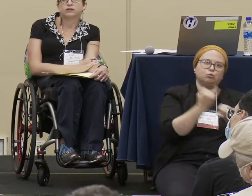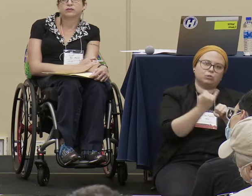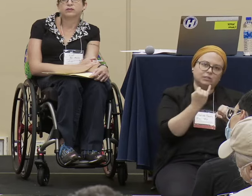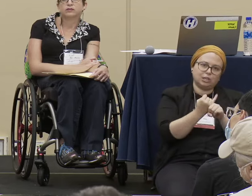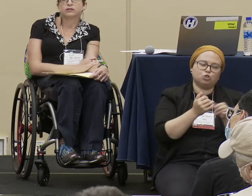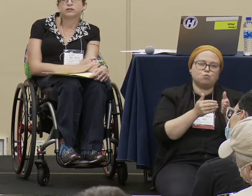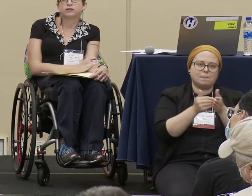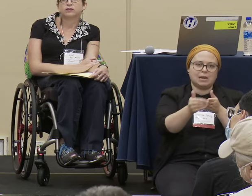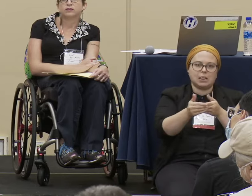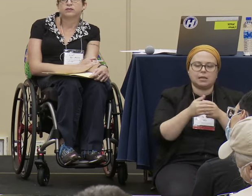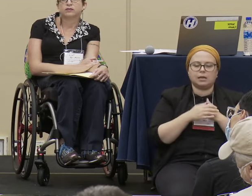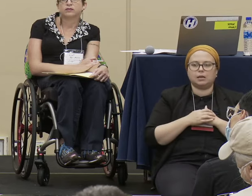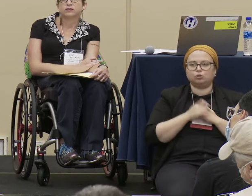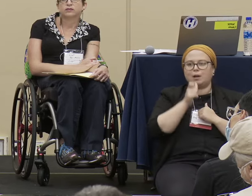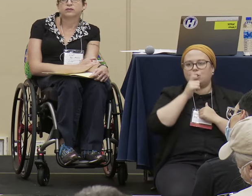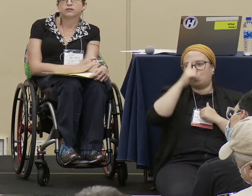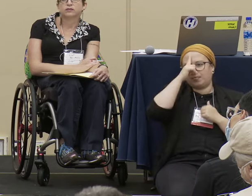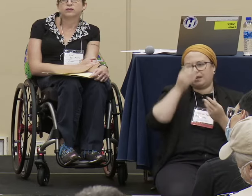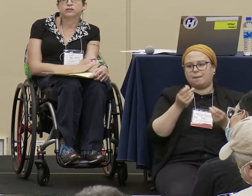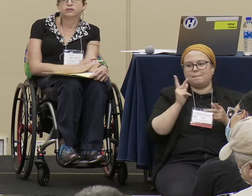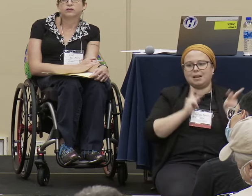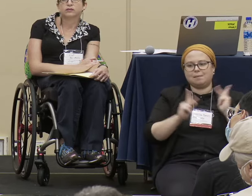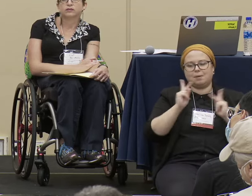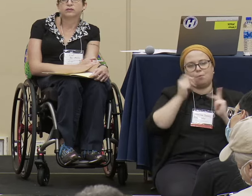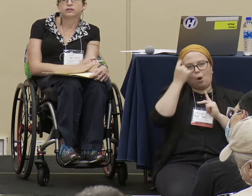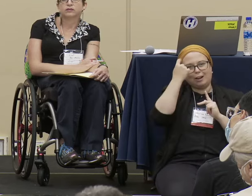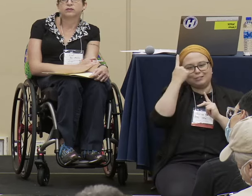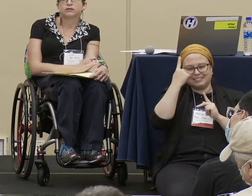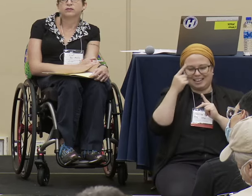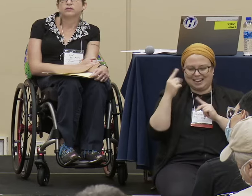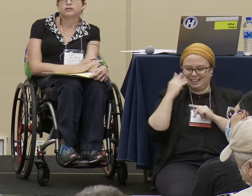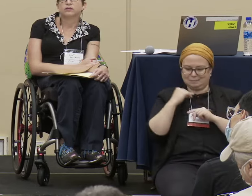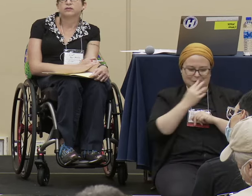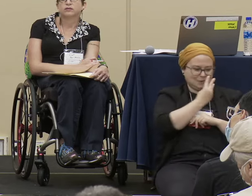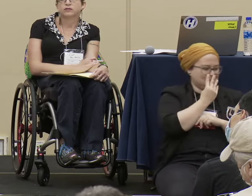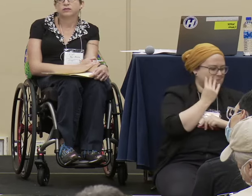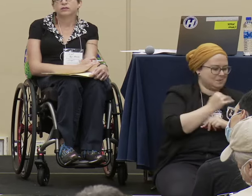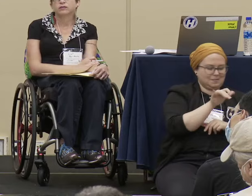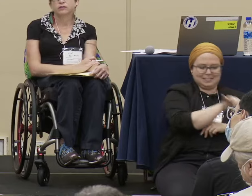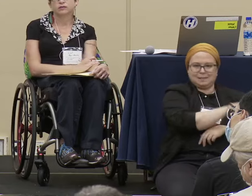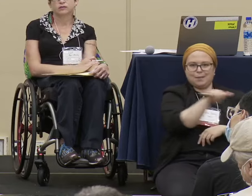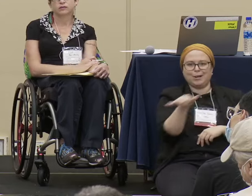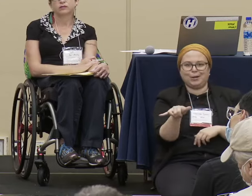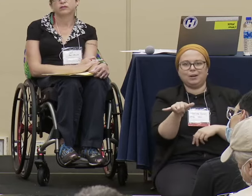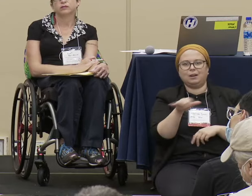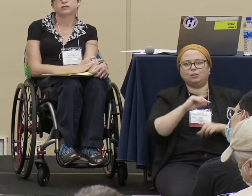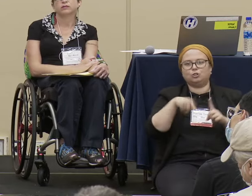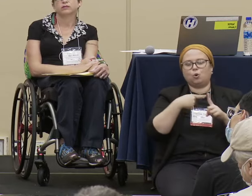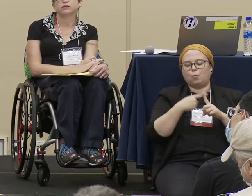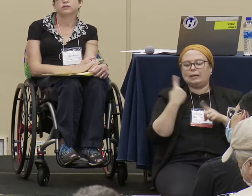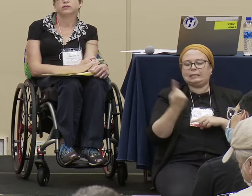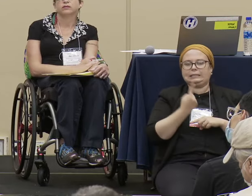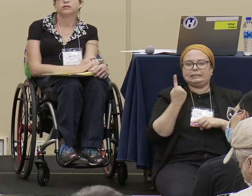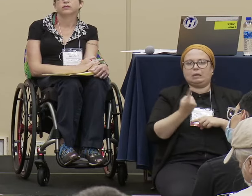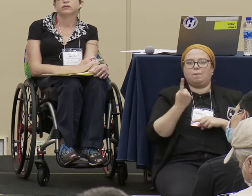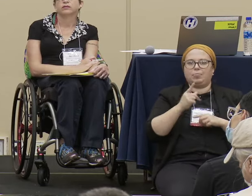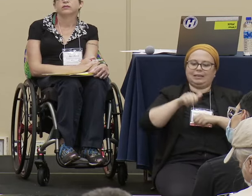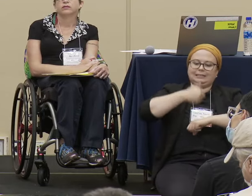I don't think that a lot of people understand how similar these experiences can be, and that when something is positioned as an